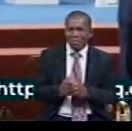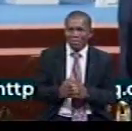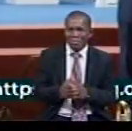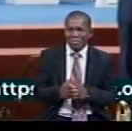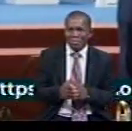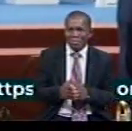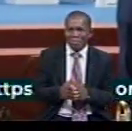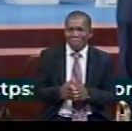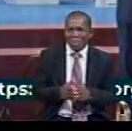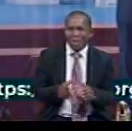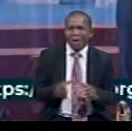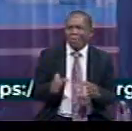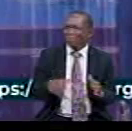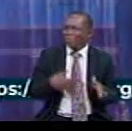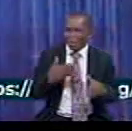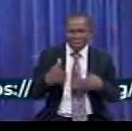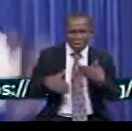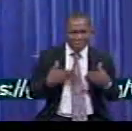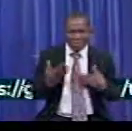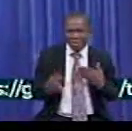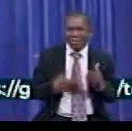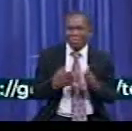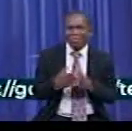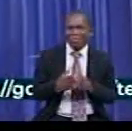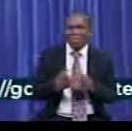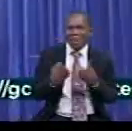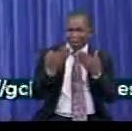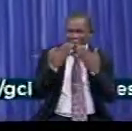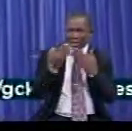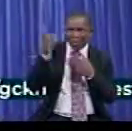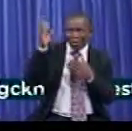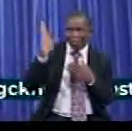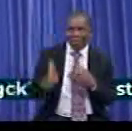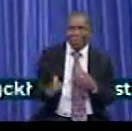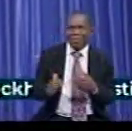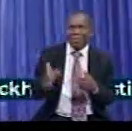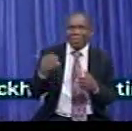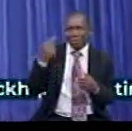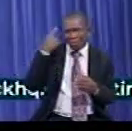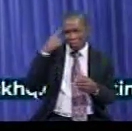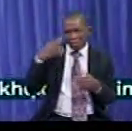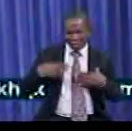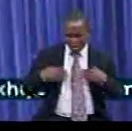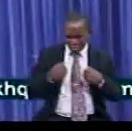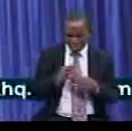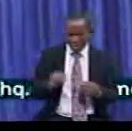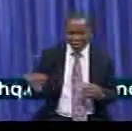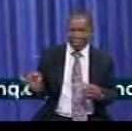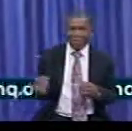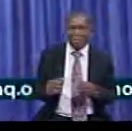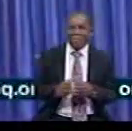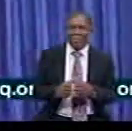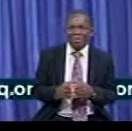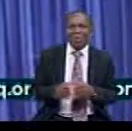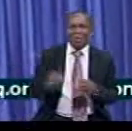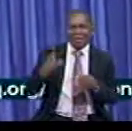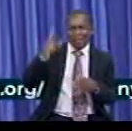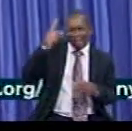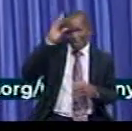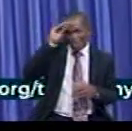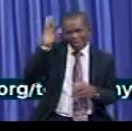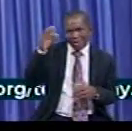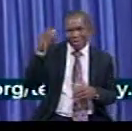I'm so excited. So I thank God for the healing. And the man of God, may the Lord bless